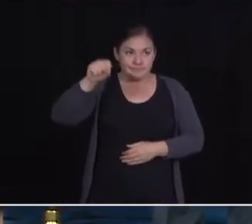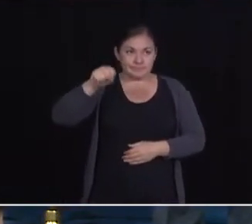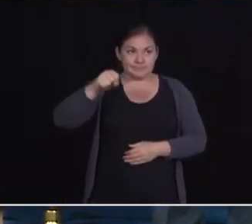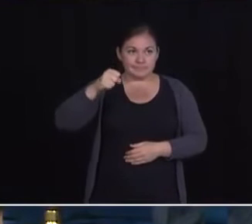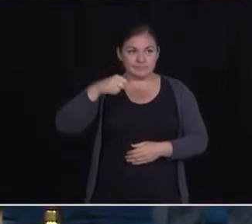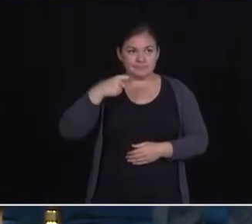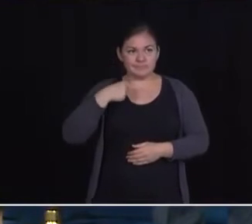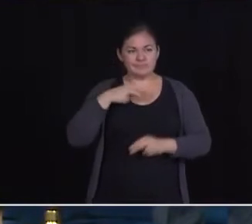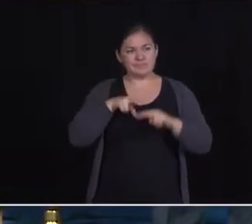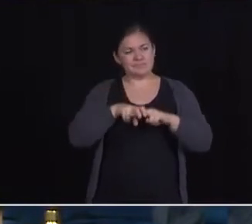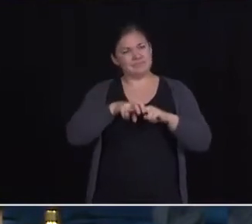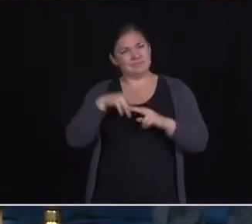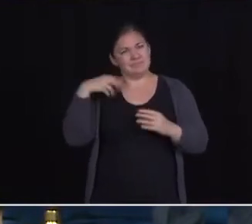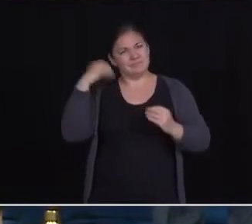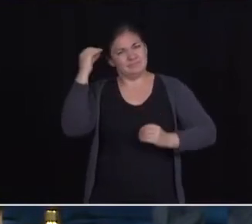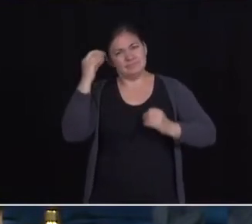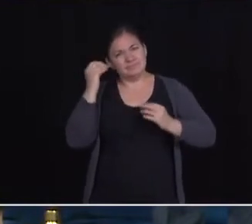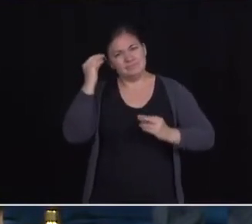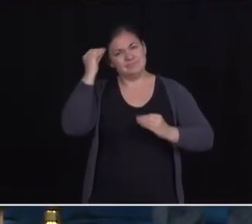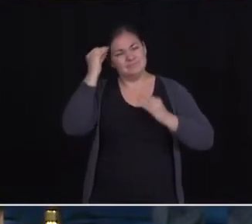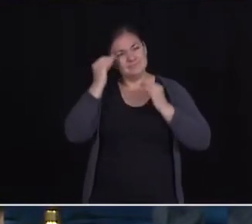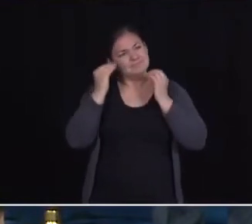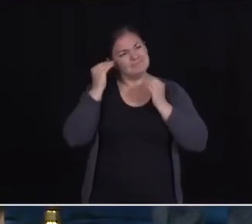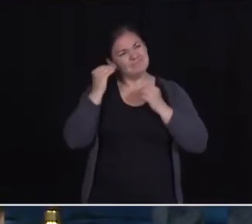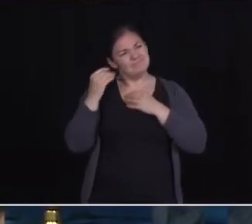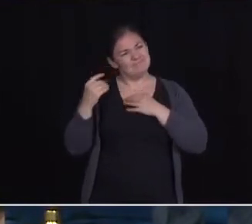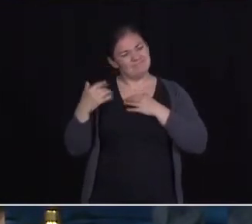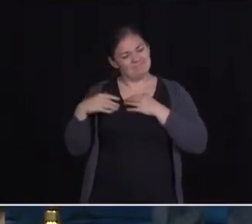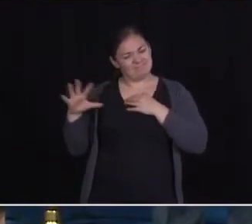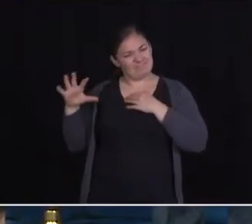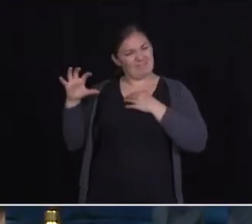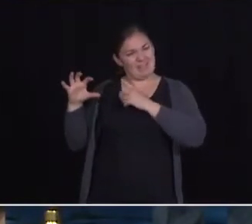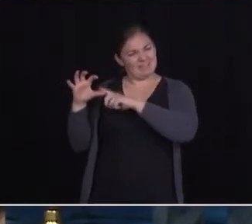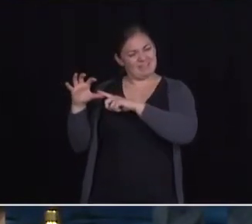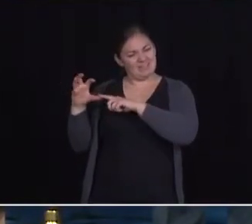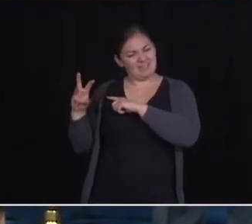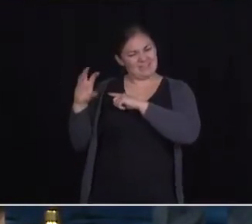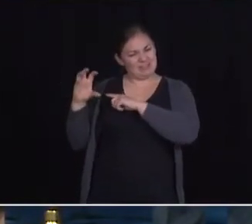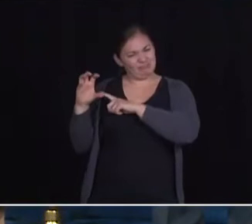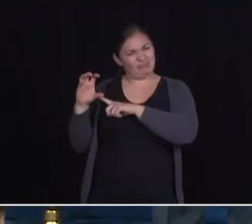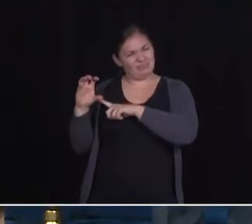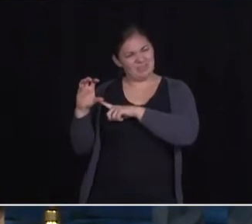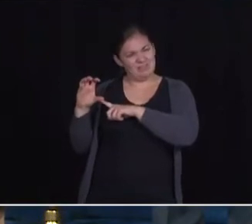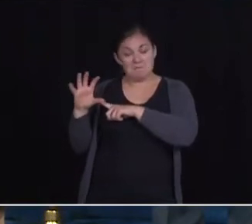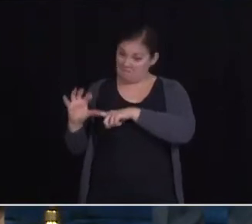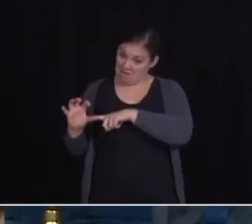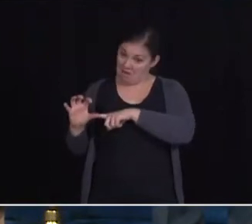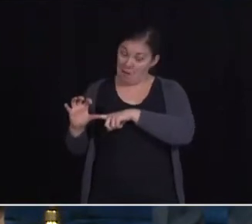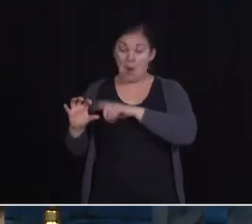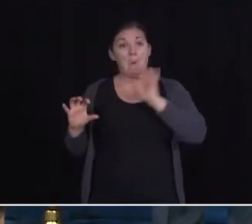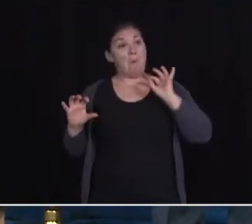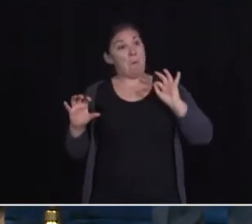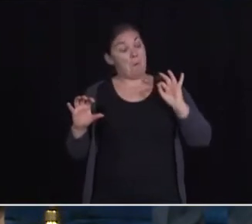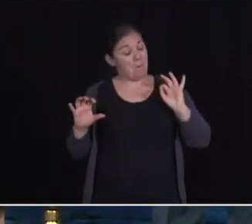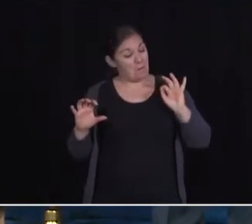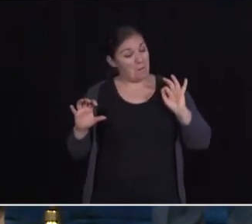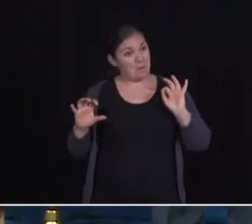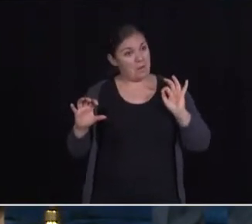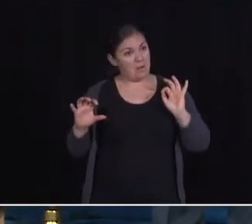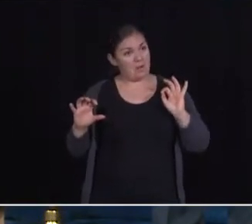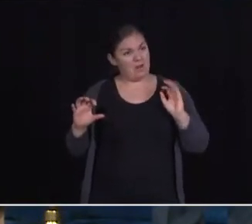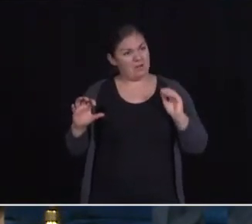600, went back down to 500. And again, when they showed me what you saw today and everyone else